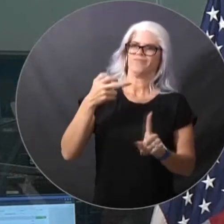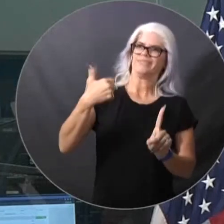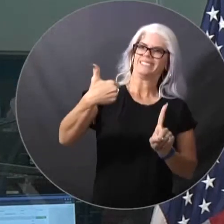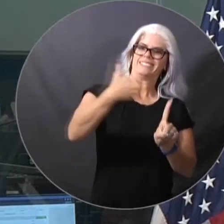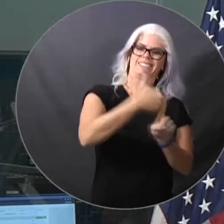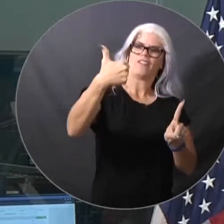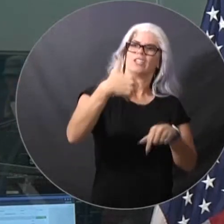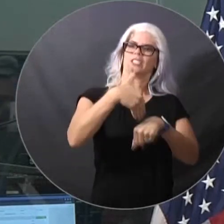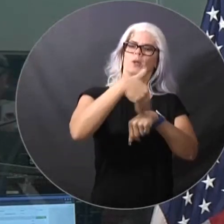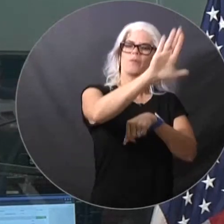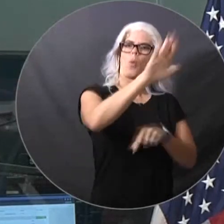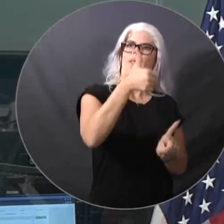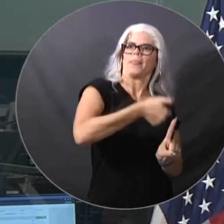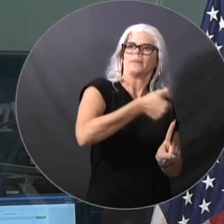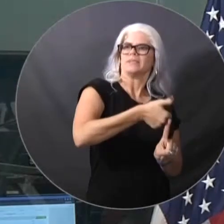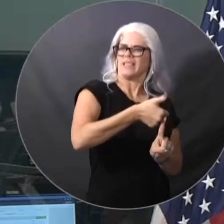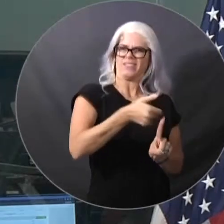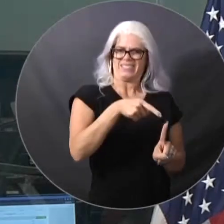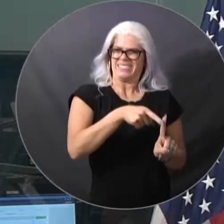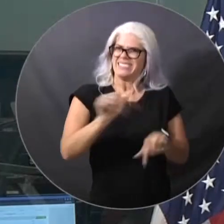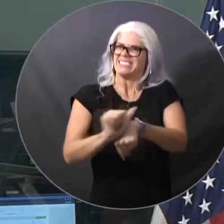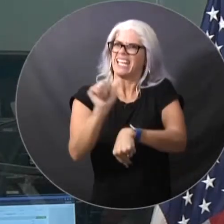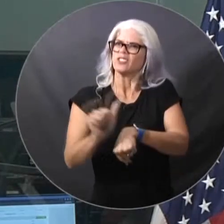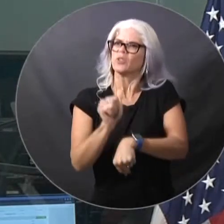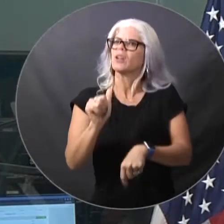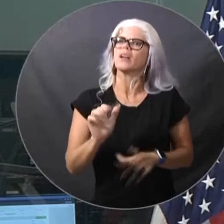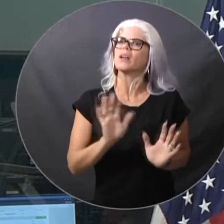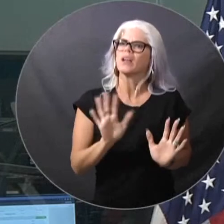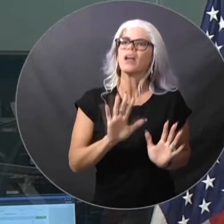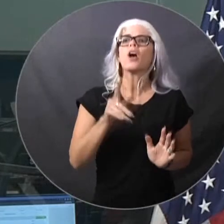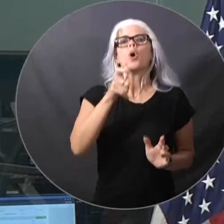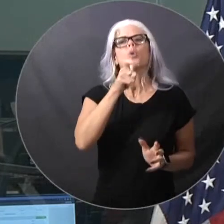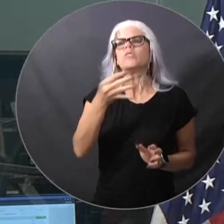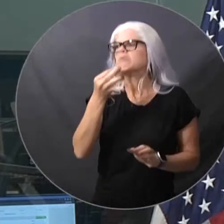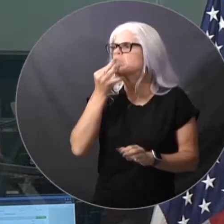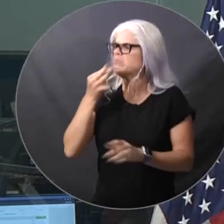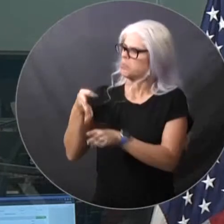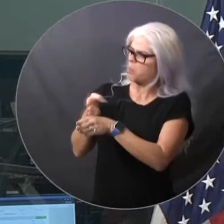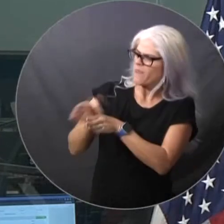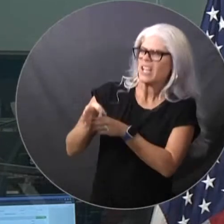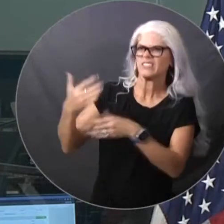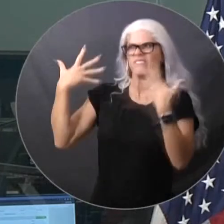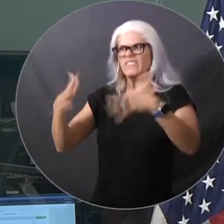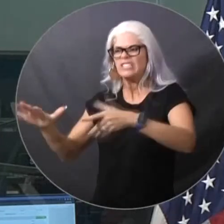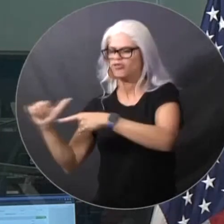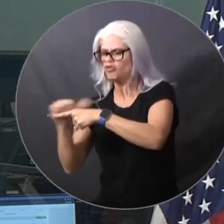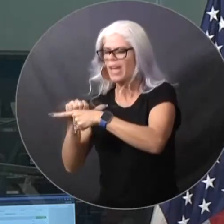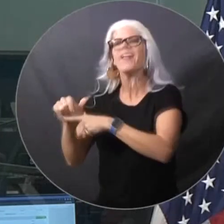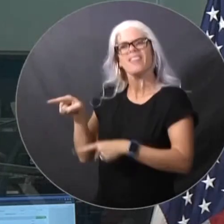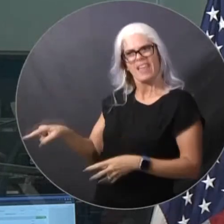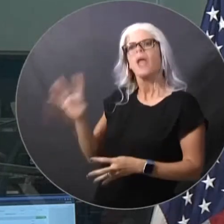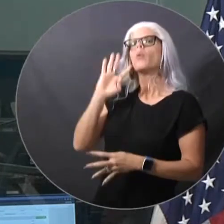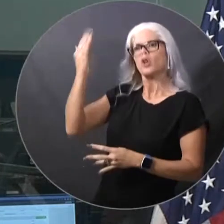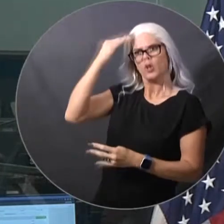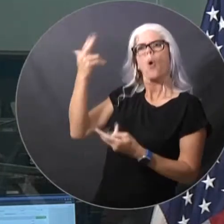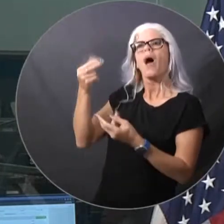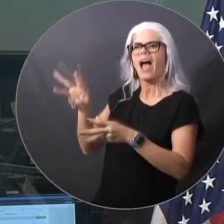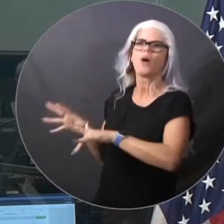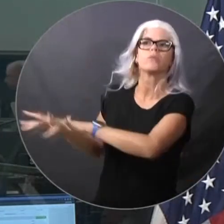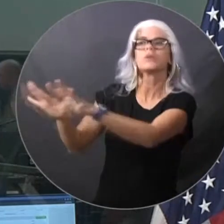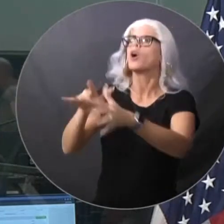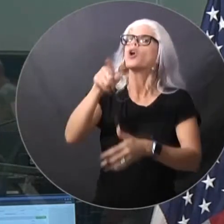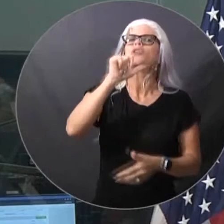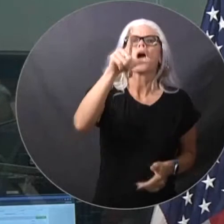dangerous. Leave that to the professionals that are trained in how to do that. Do not take your personal boat out in these